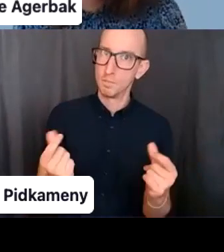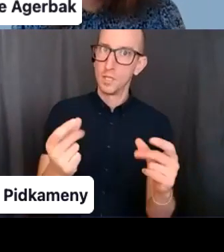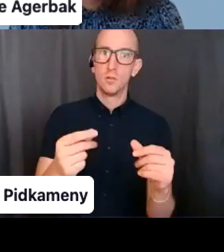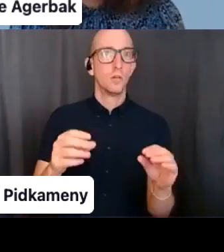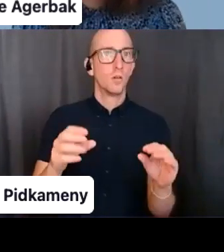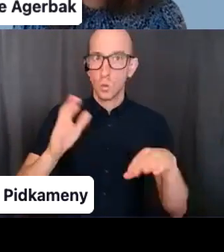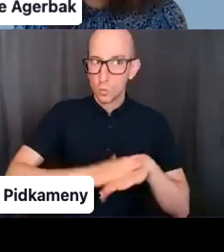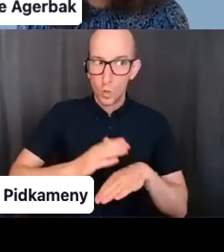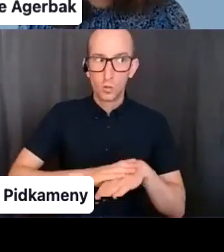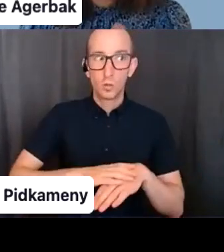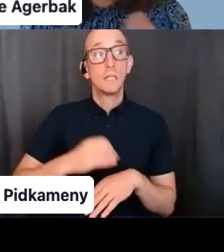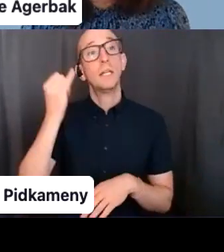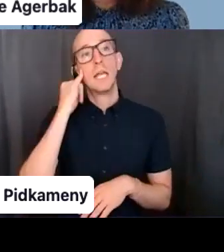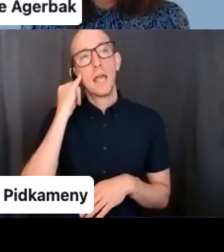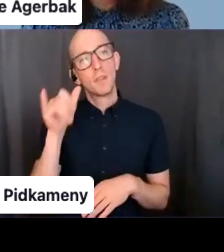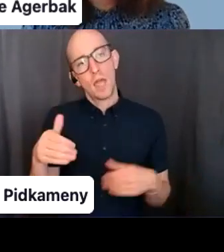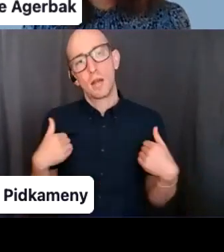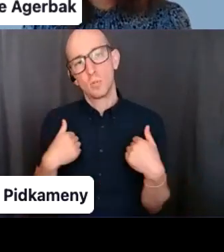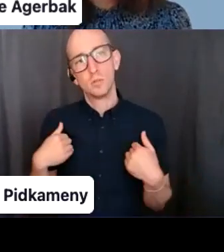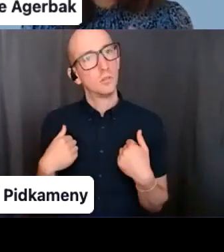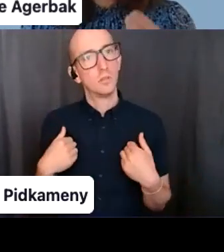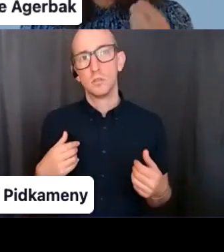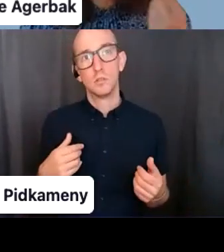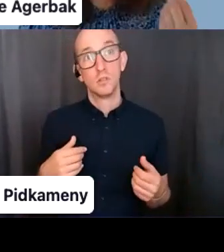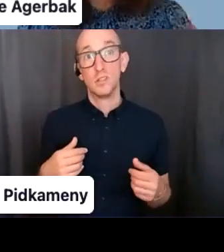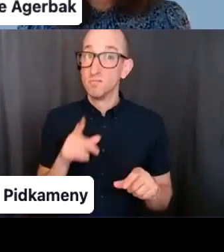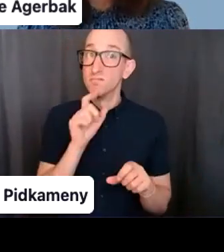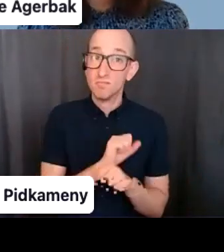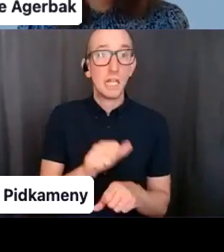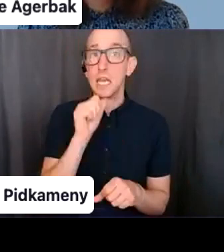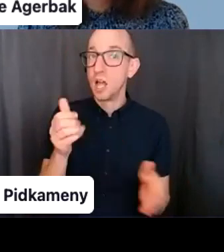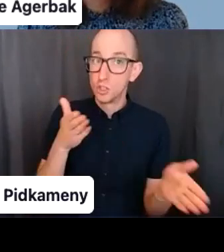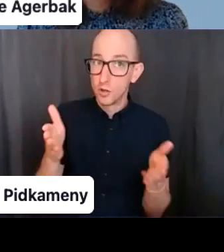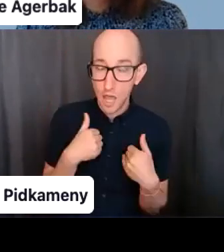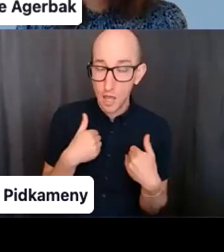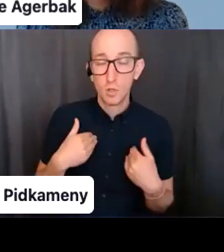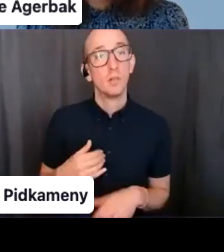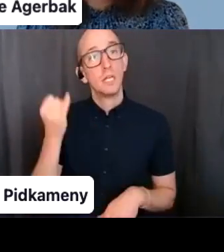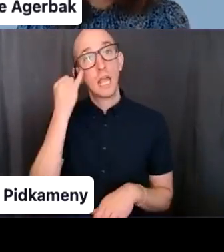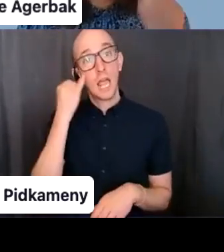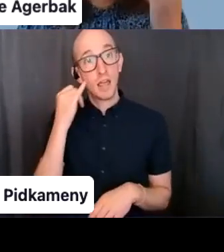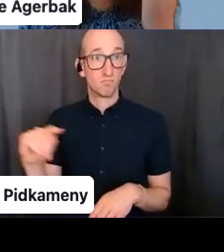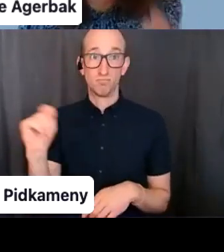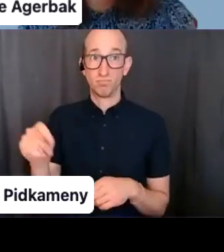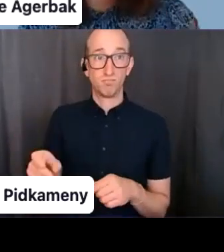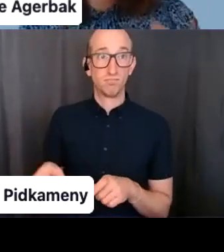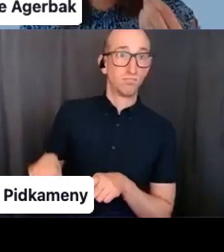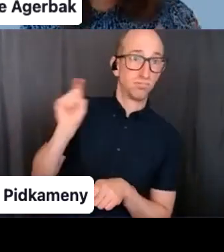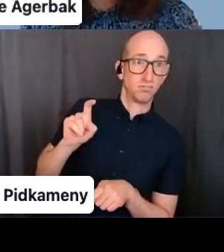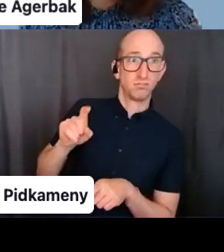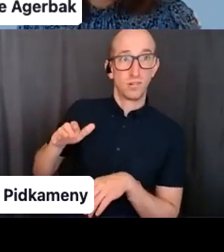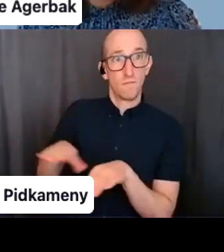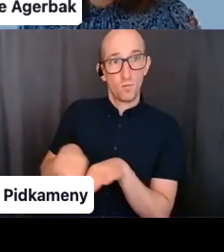warnings if the animal is not a service animal, if it's not housebroken, or it's a